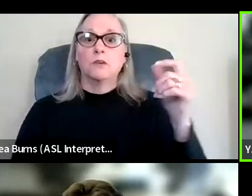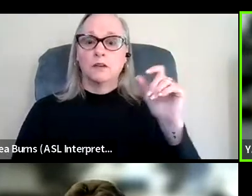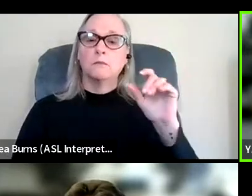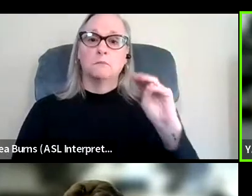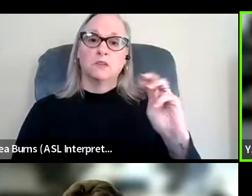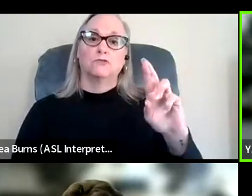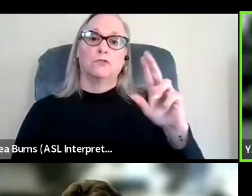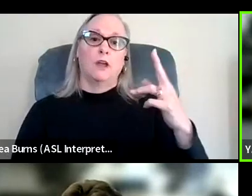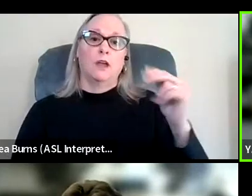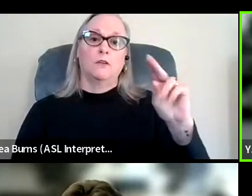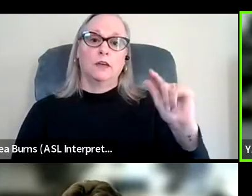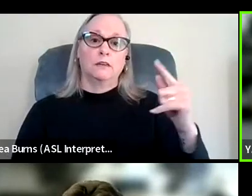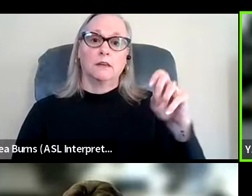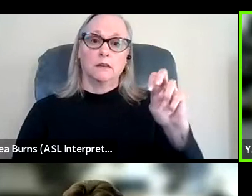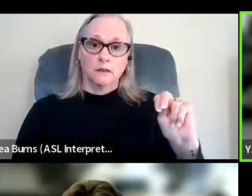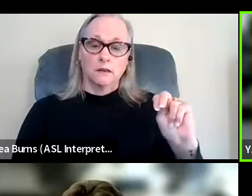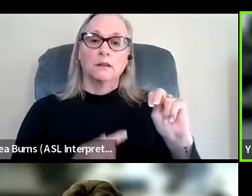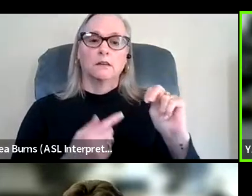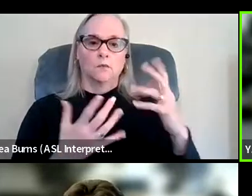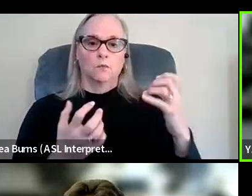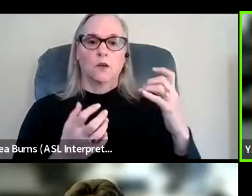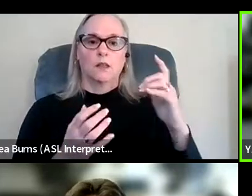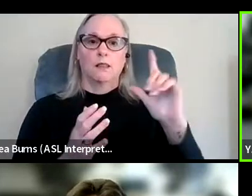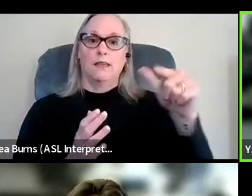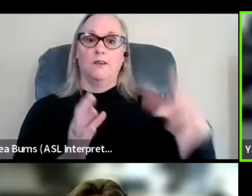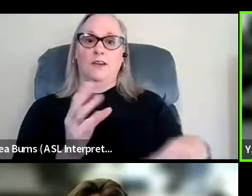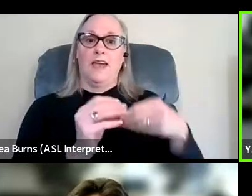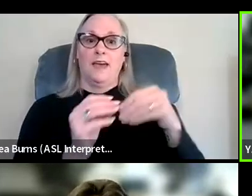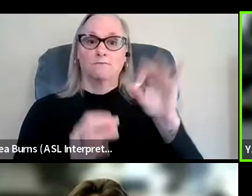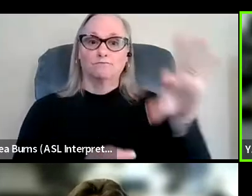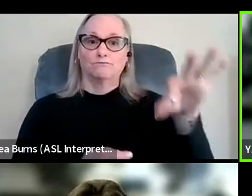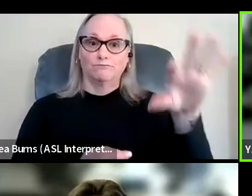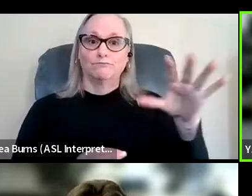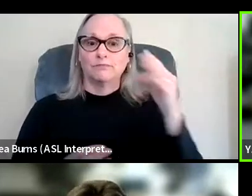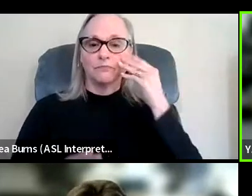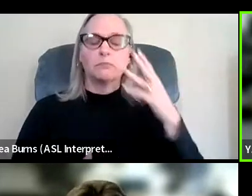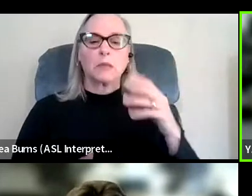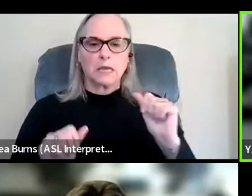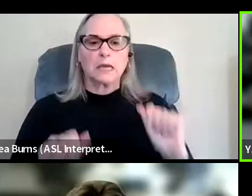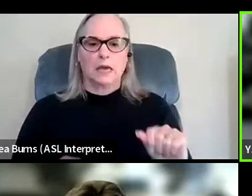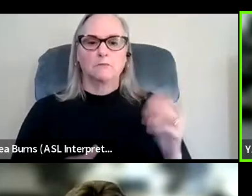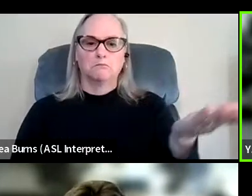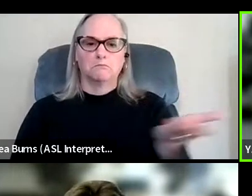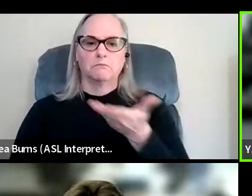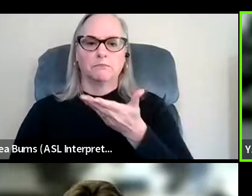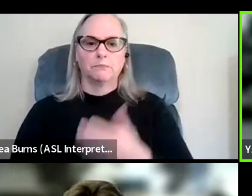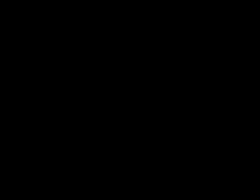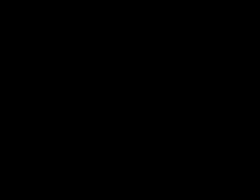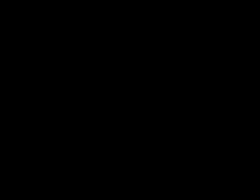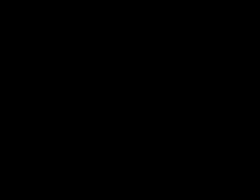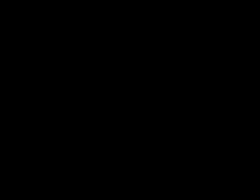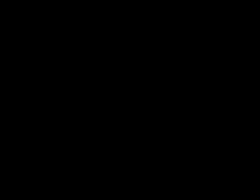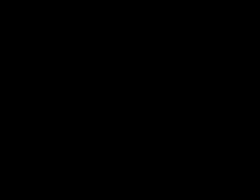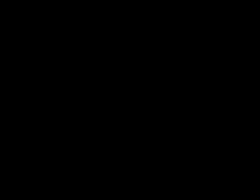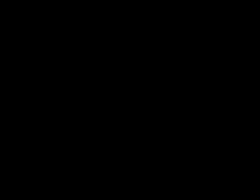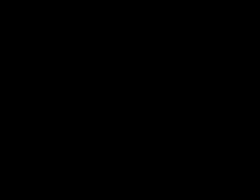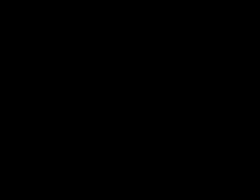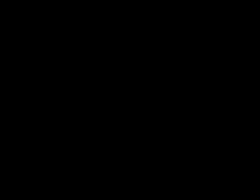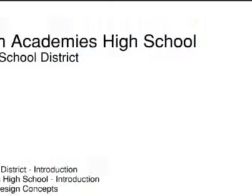in and add a few words later on, we can do that. Okay. Let me just share my